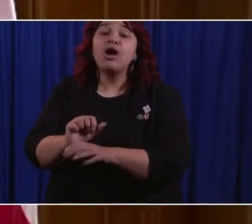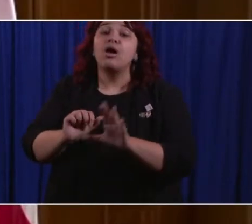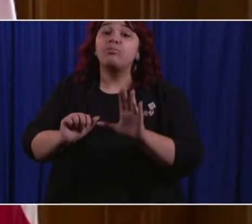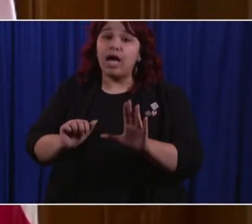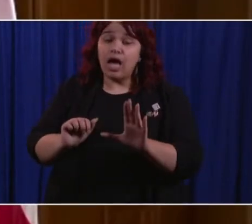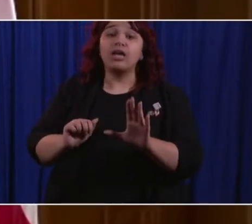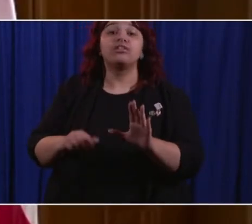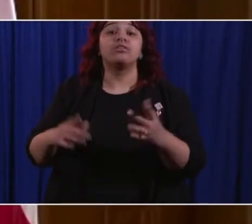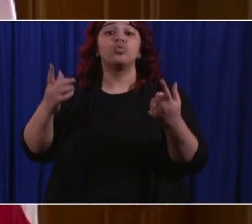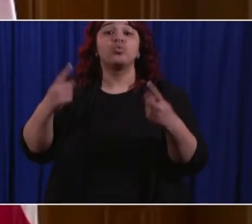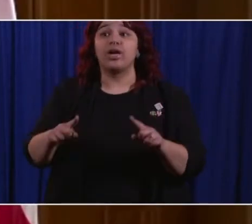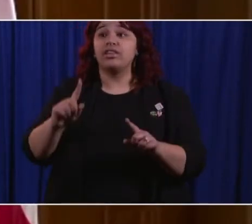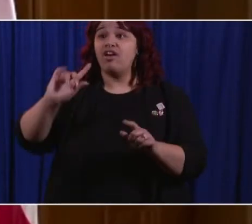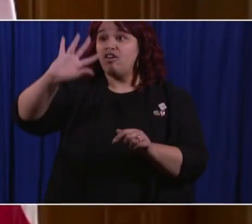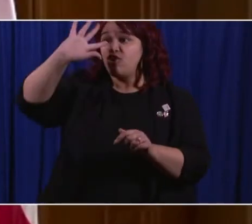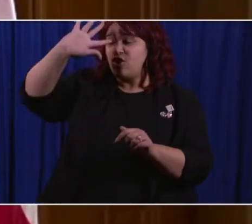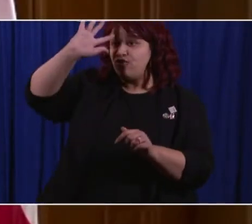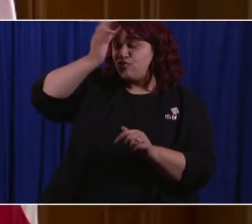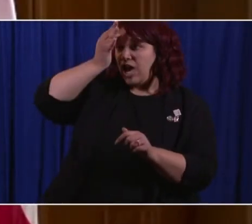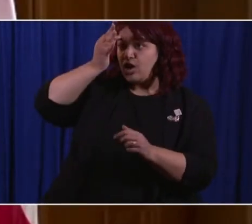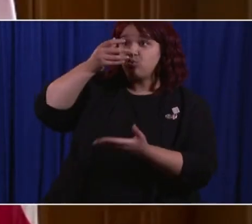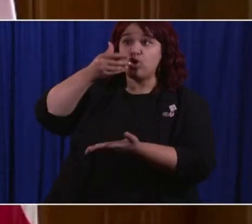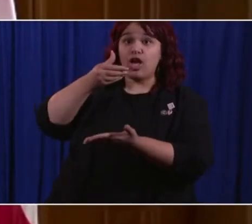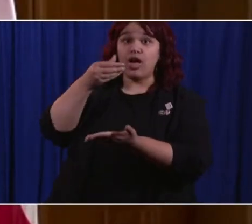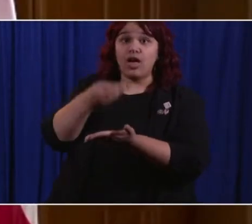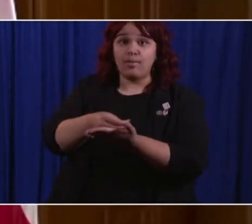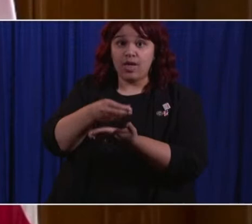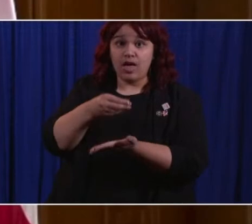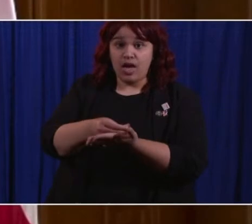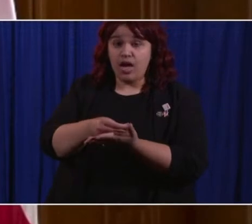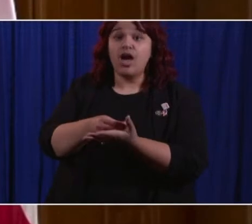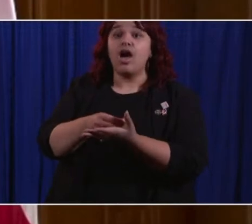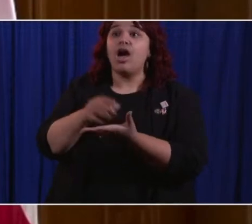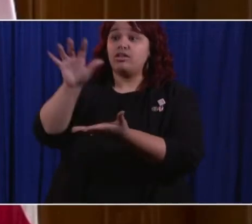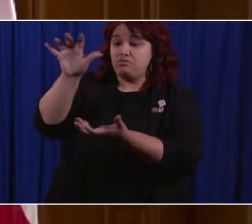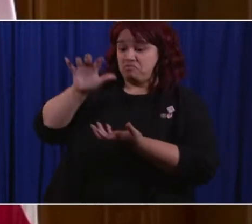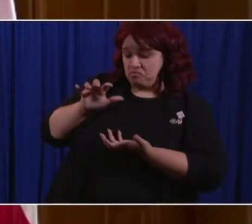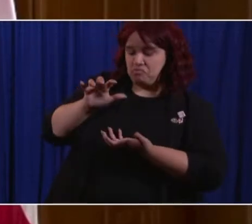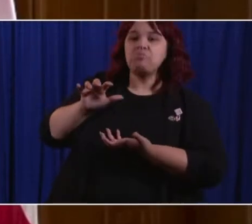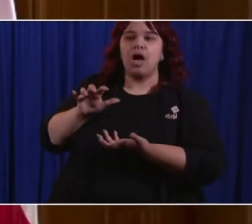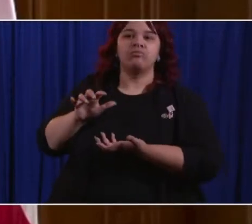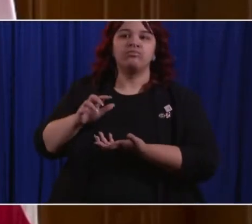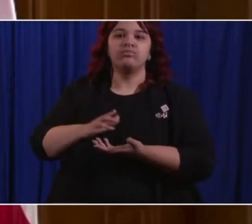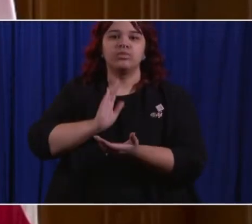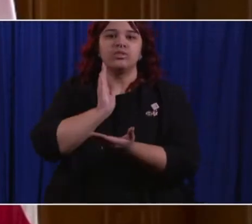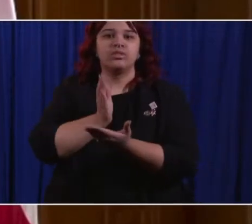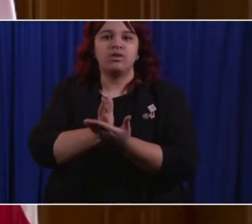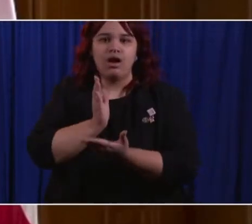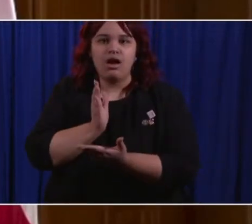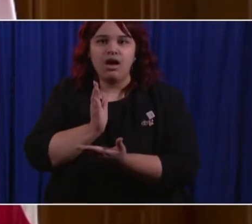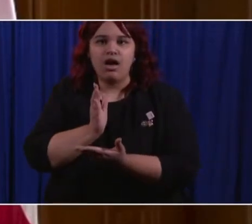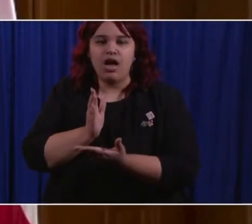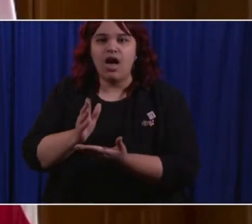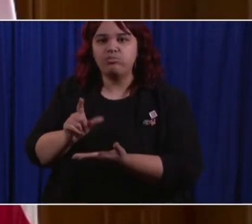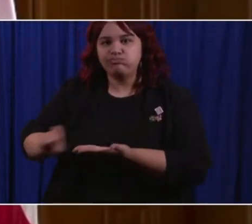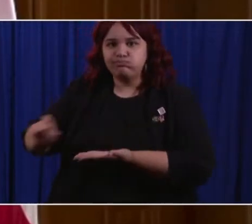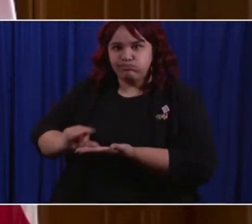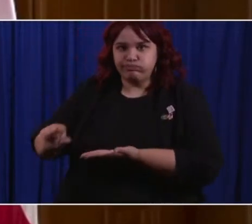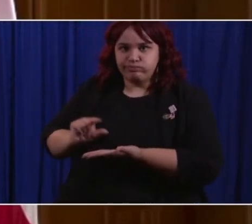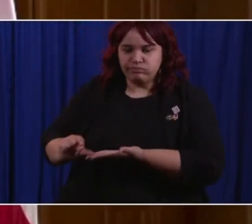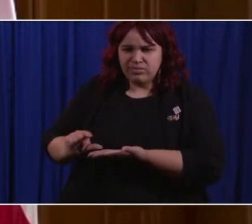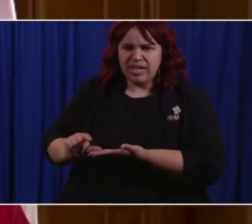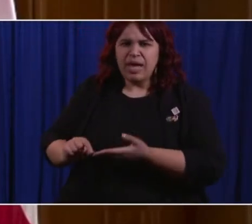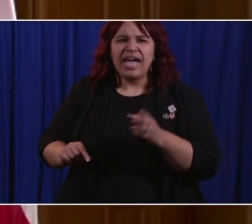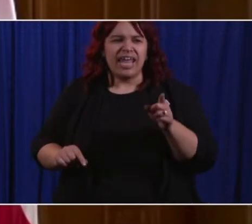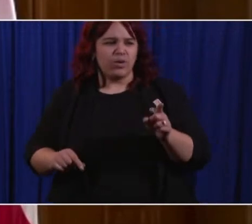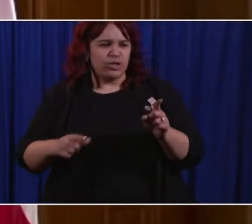employers are saying that they're finding it difficult to find people to apply for their open jobs. You just said that we had to borrow $1.5 billion from the feds to pay for